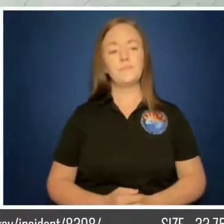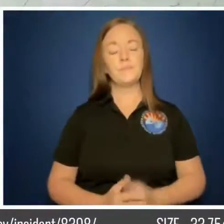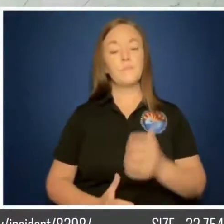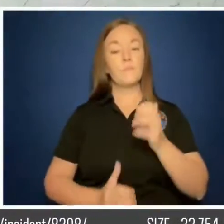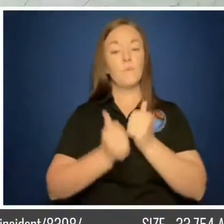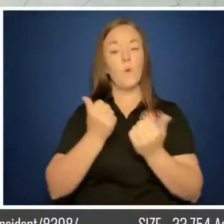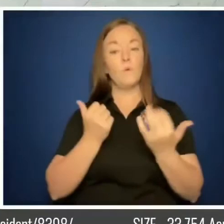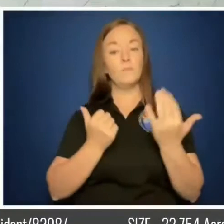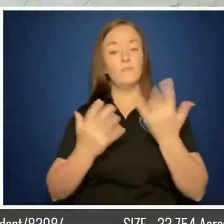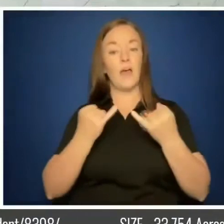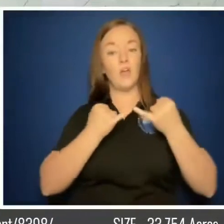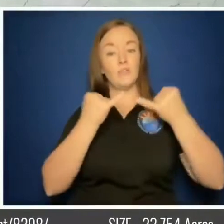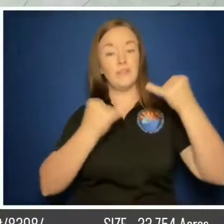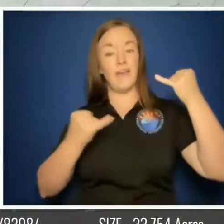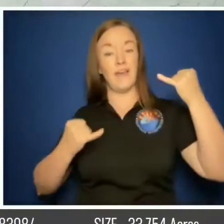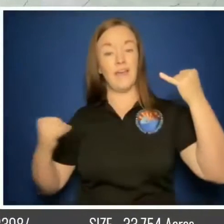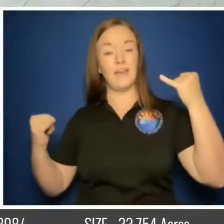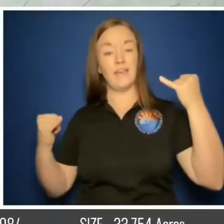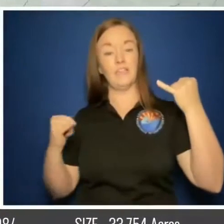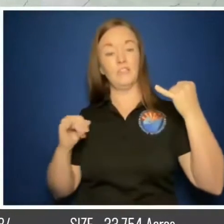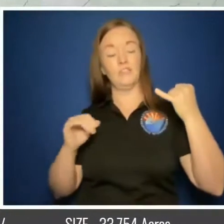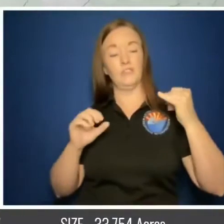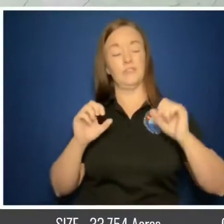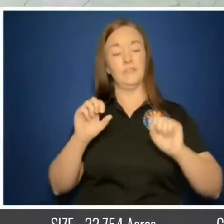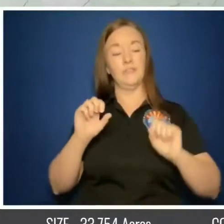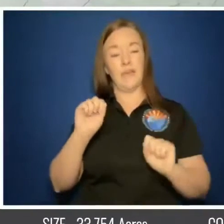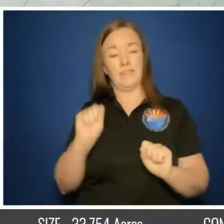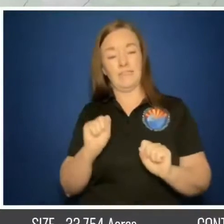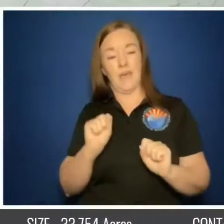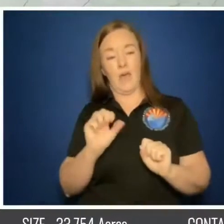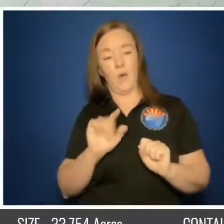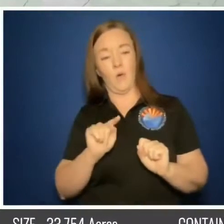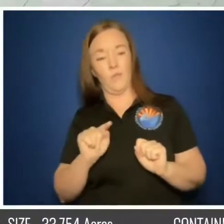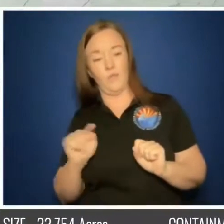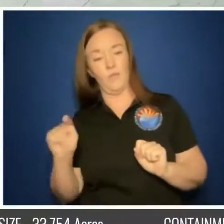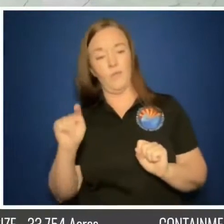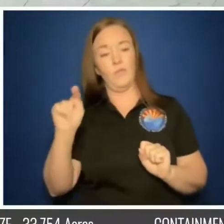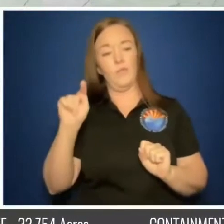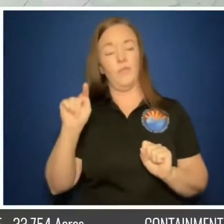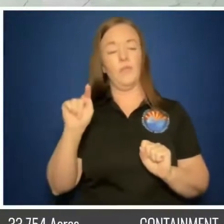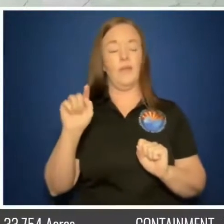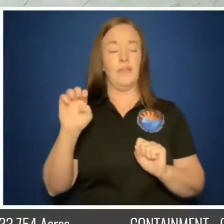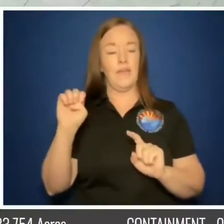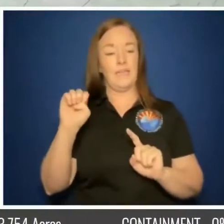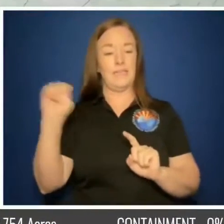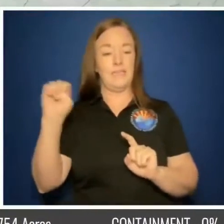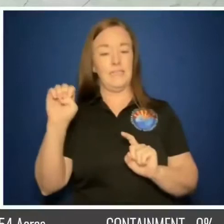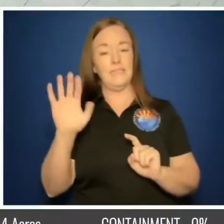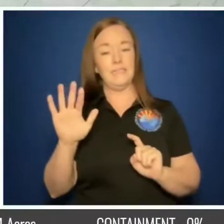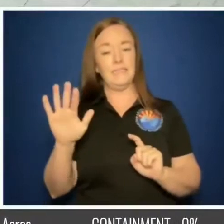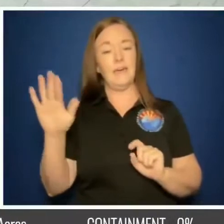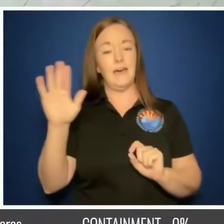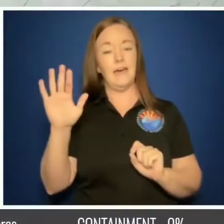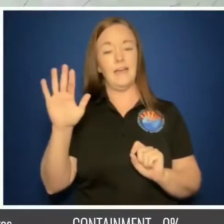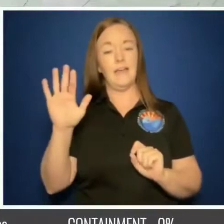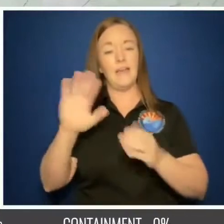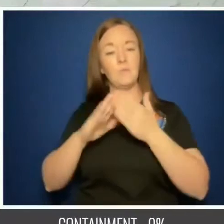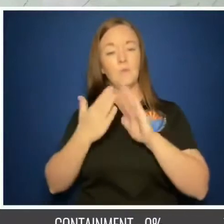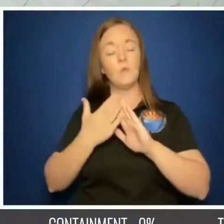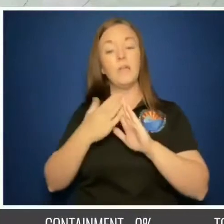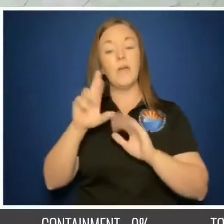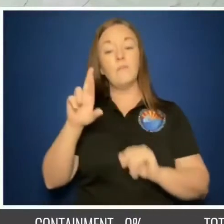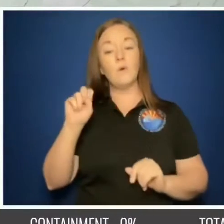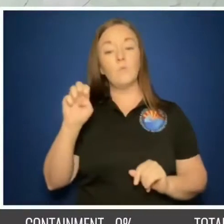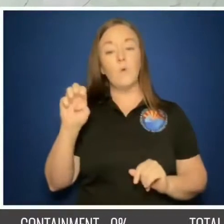edge is currently pretty active here. All the fire's edge up here along the east side of the community of Roseville remains pretty